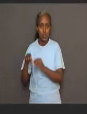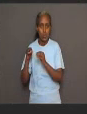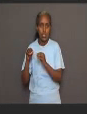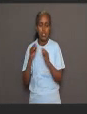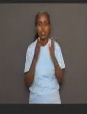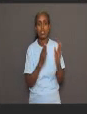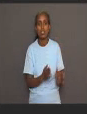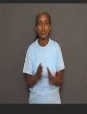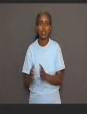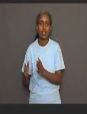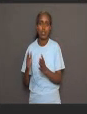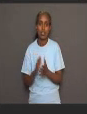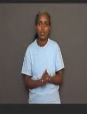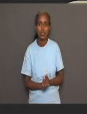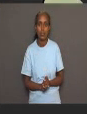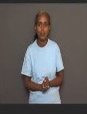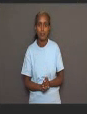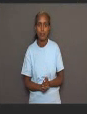Students, let's get ready.